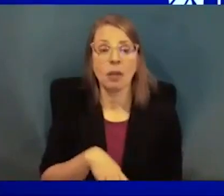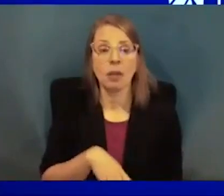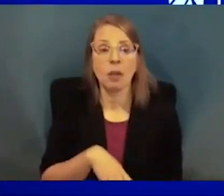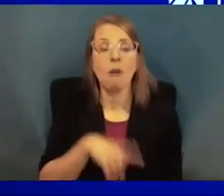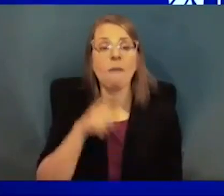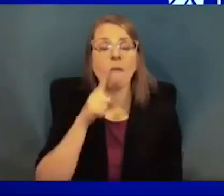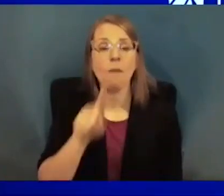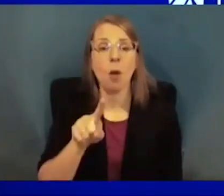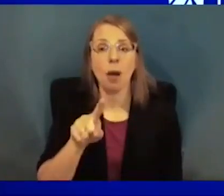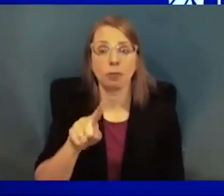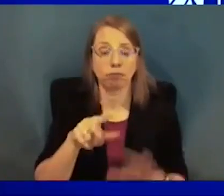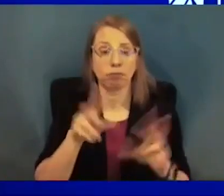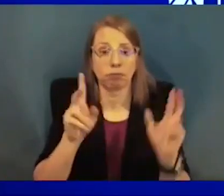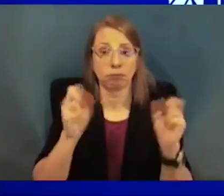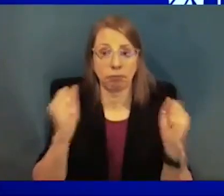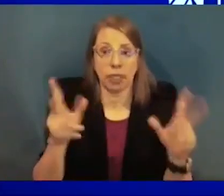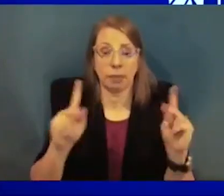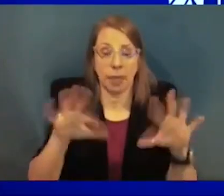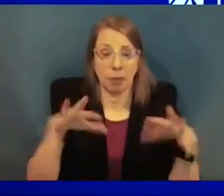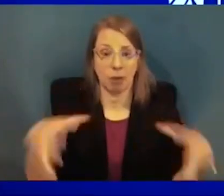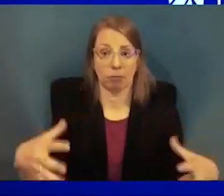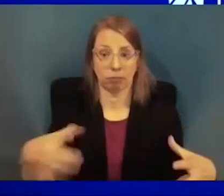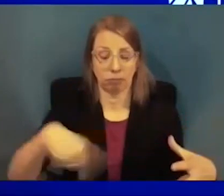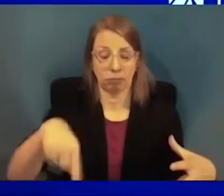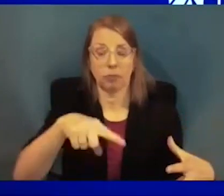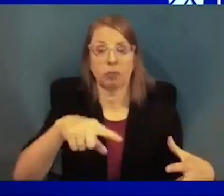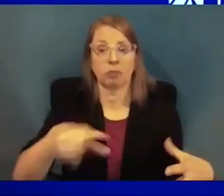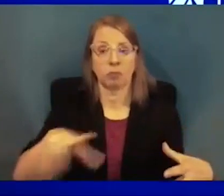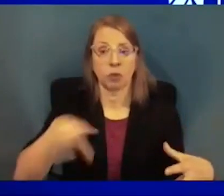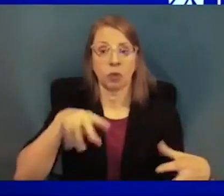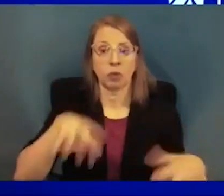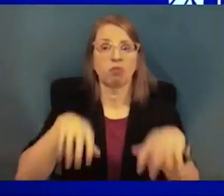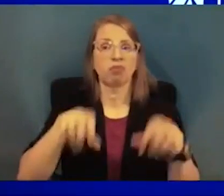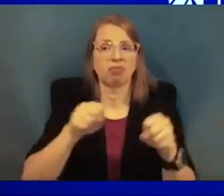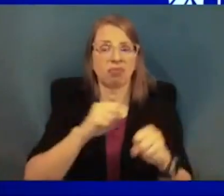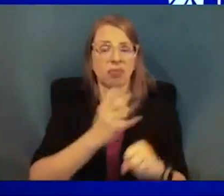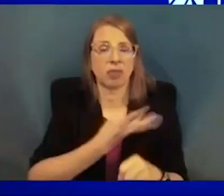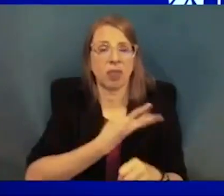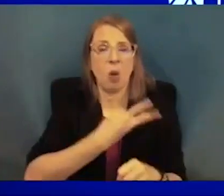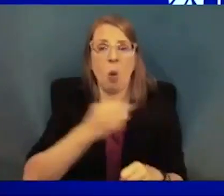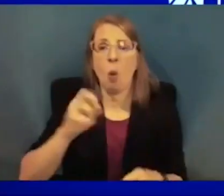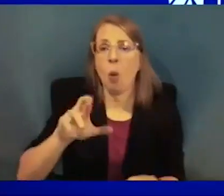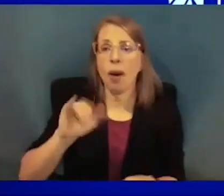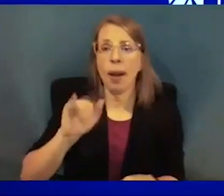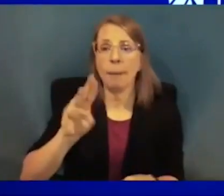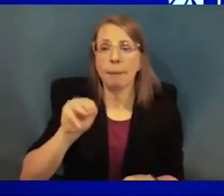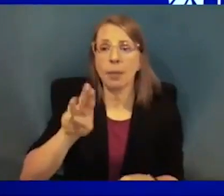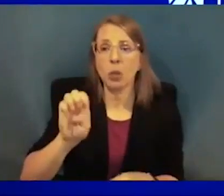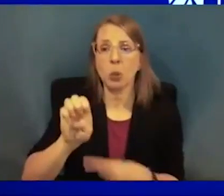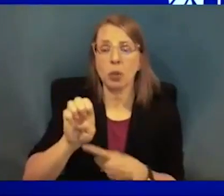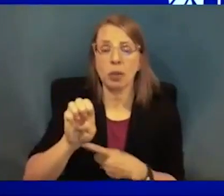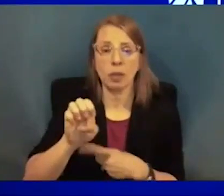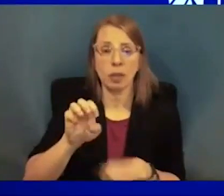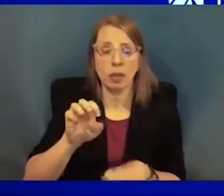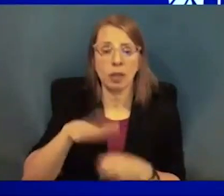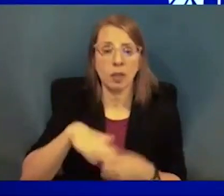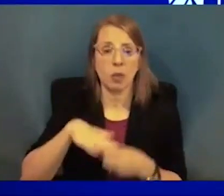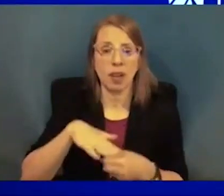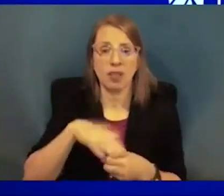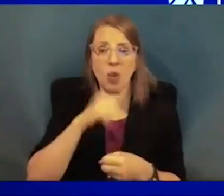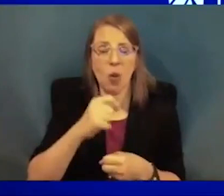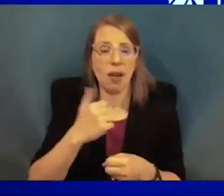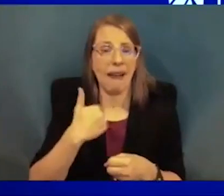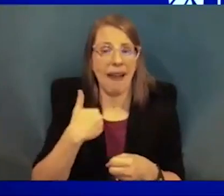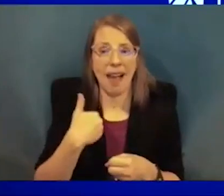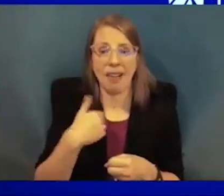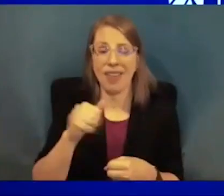those people that were getting chemotherapy or are immunosuppressed, they do not have optimal antibody and T cell responses. Now, a lot